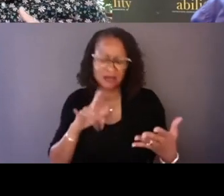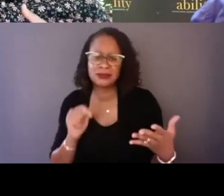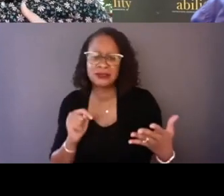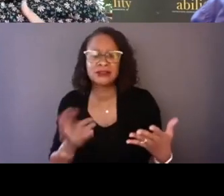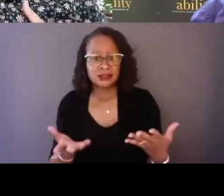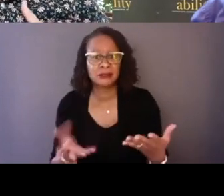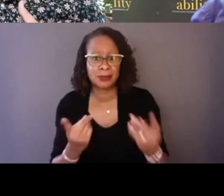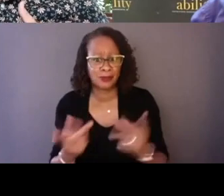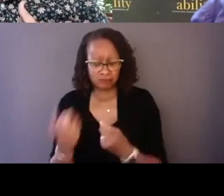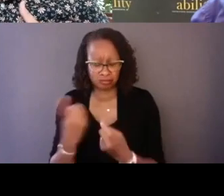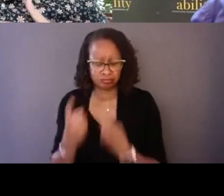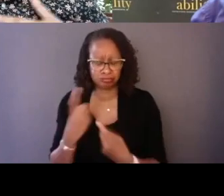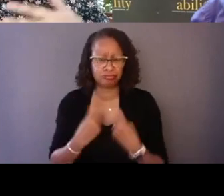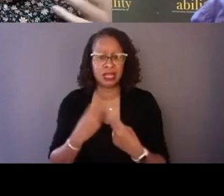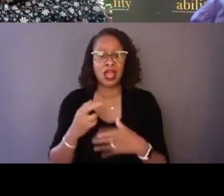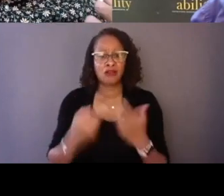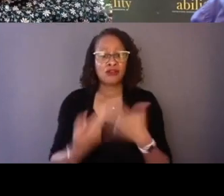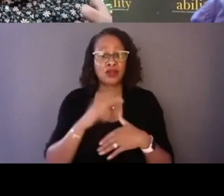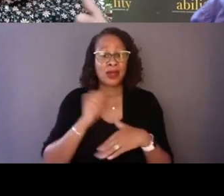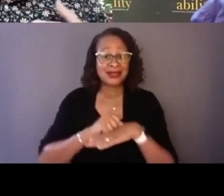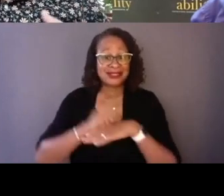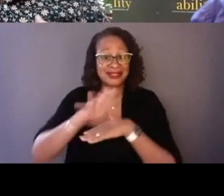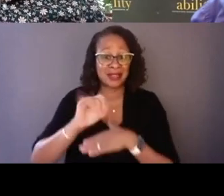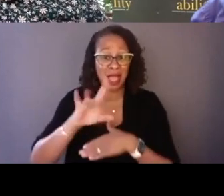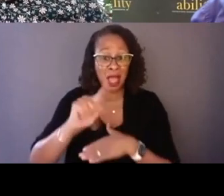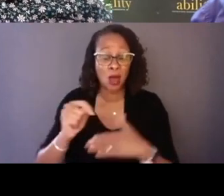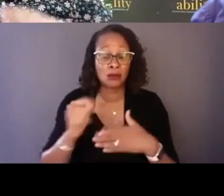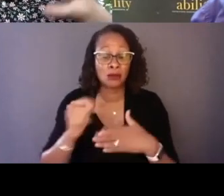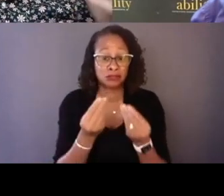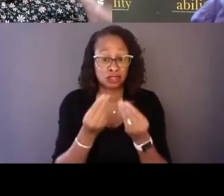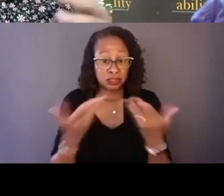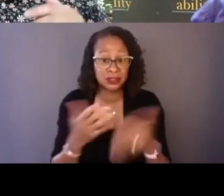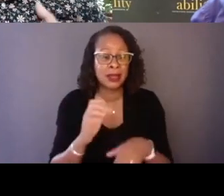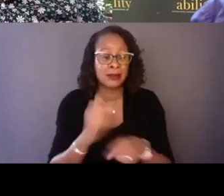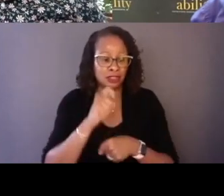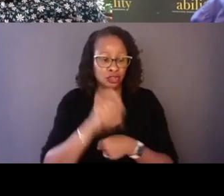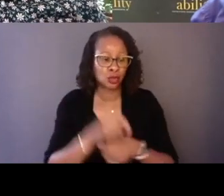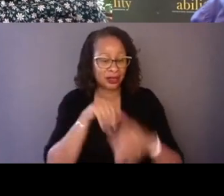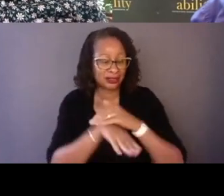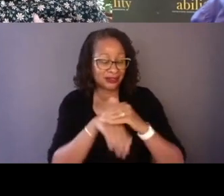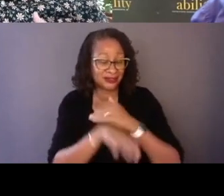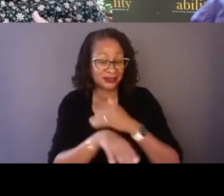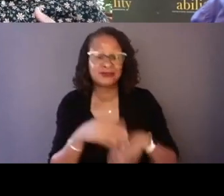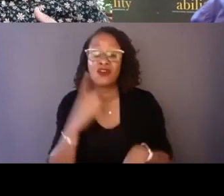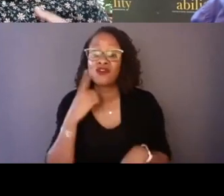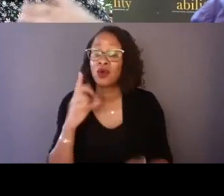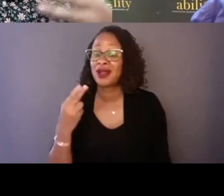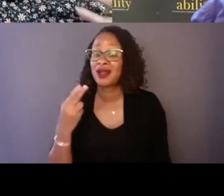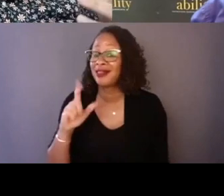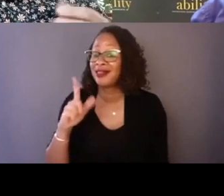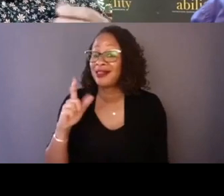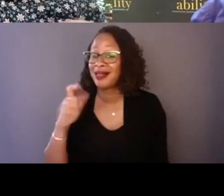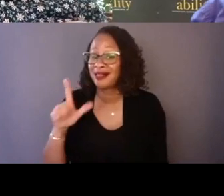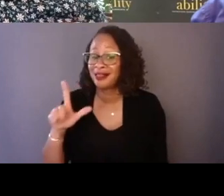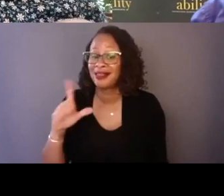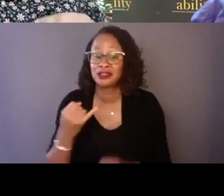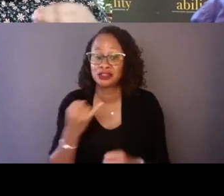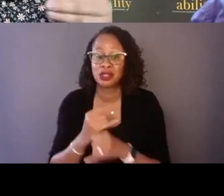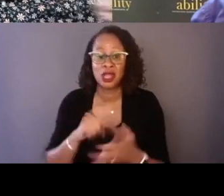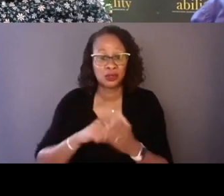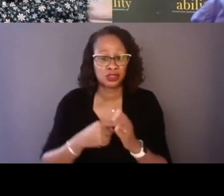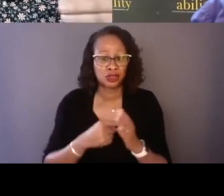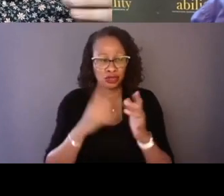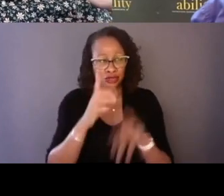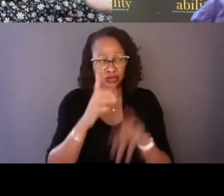we send out material and making sure that it's accessible for Hillel International. So we've started to create standards, and I